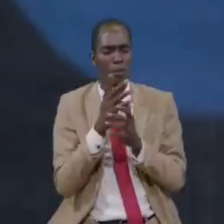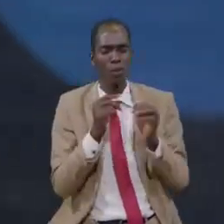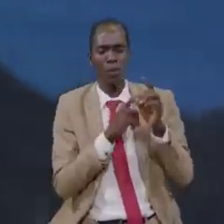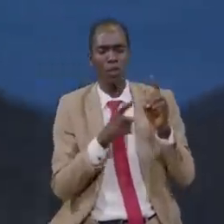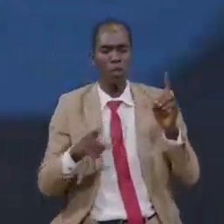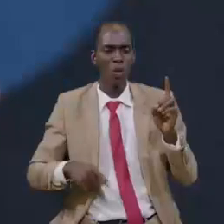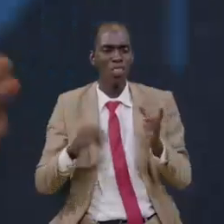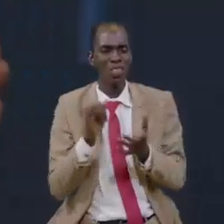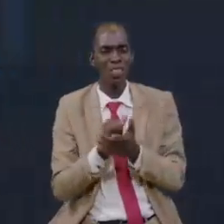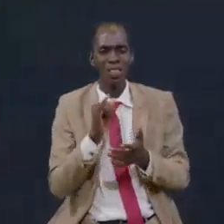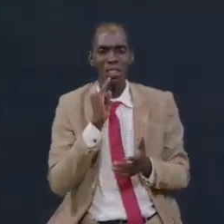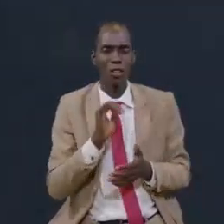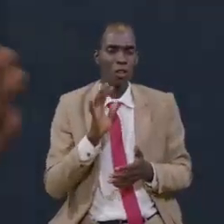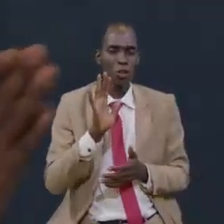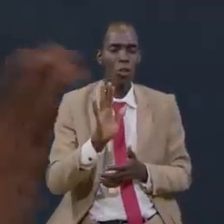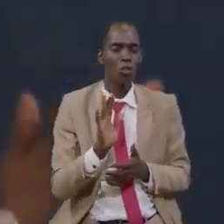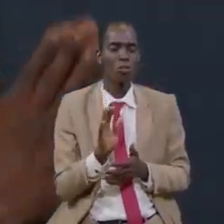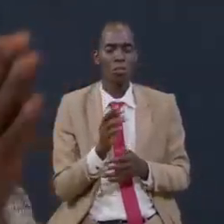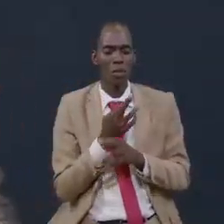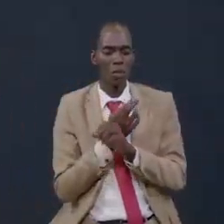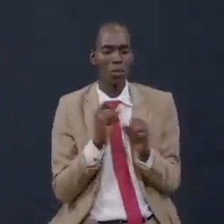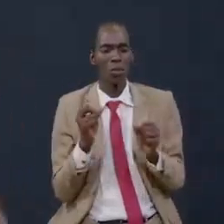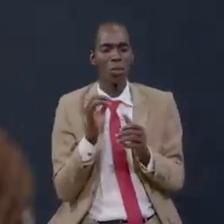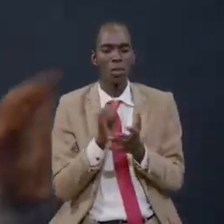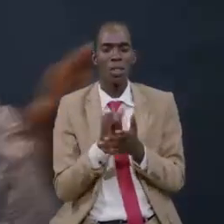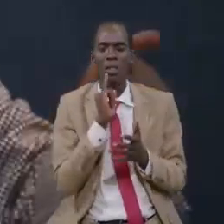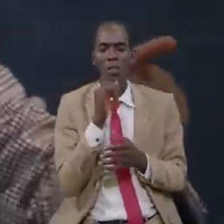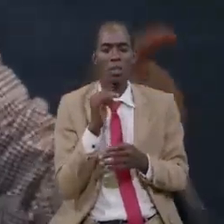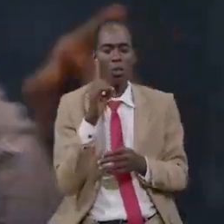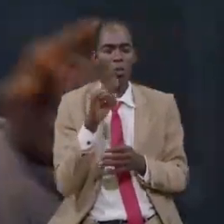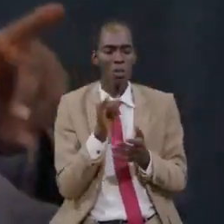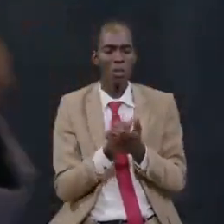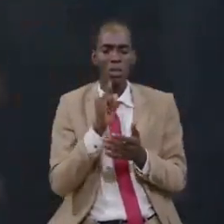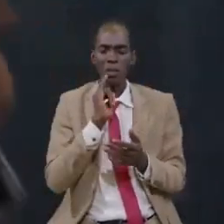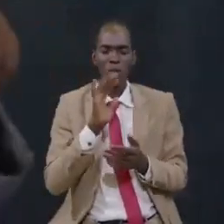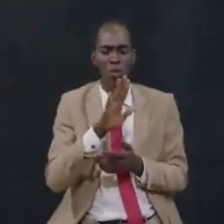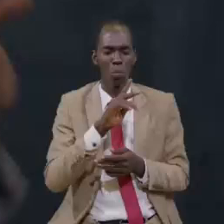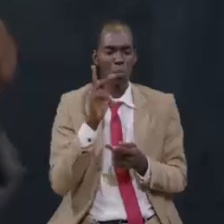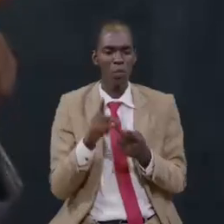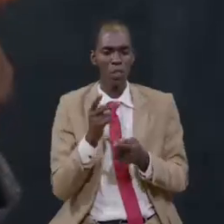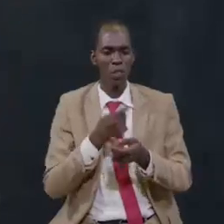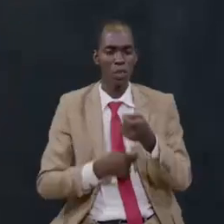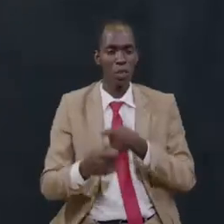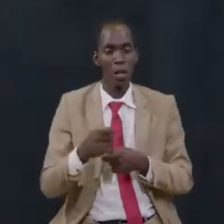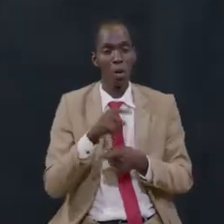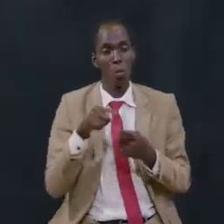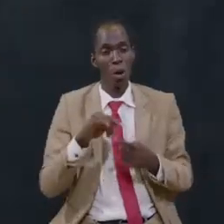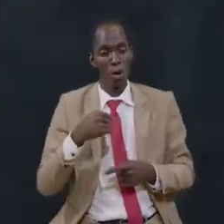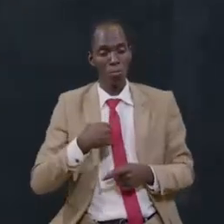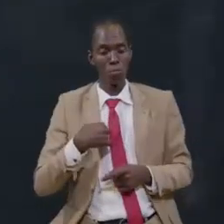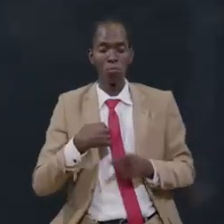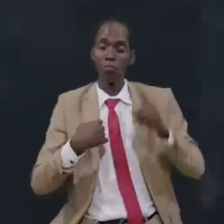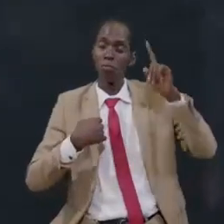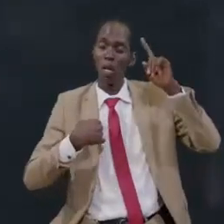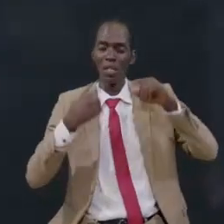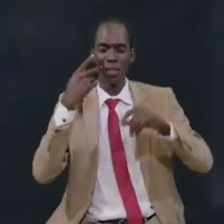ransom. That's the one that is your substitute. And when I see his blood, I will